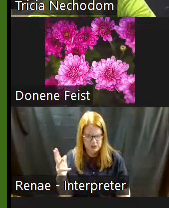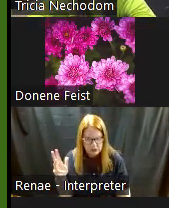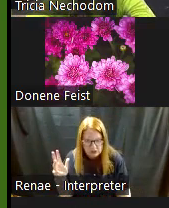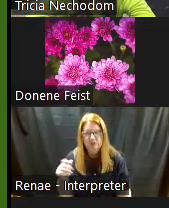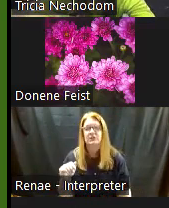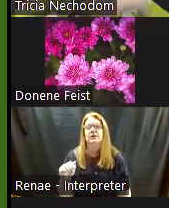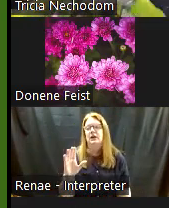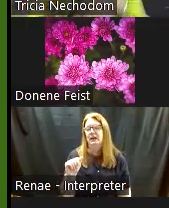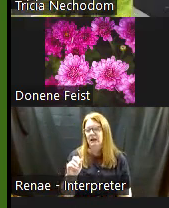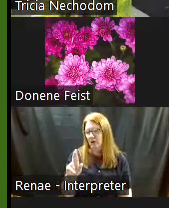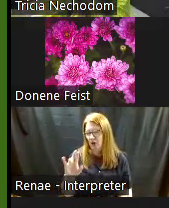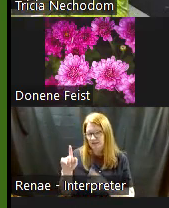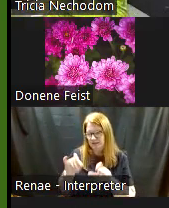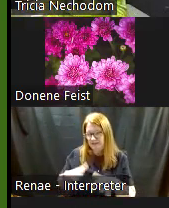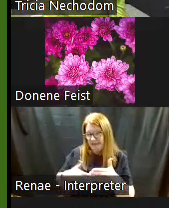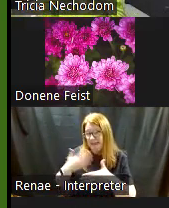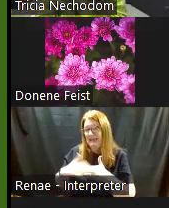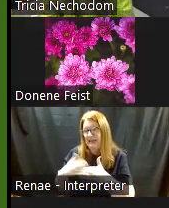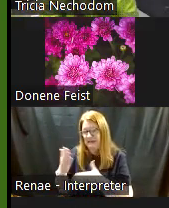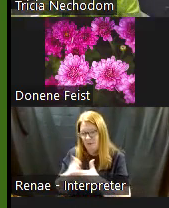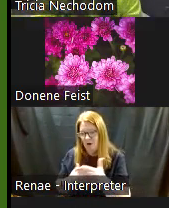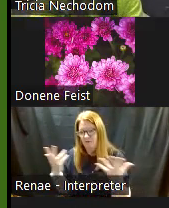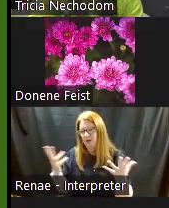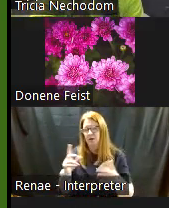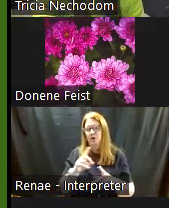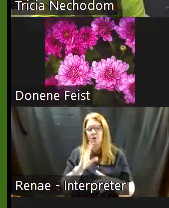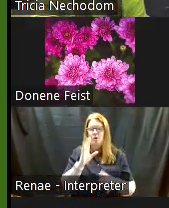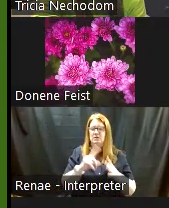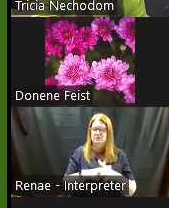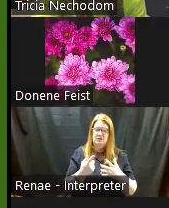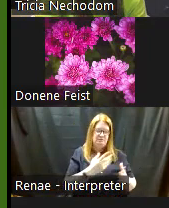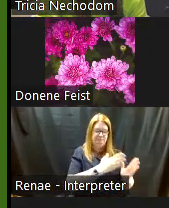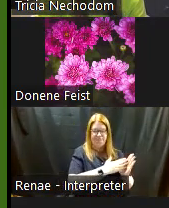ABR testing and are in that next phase, but we'll kind of cover everything from start to finish.